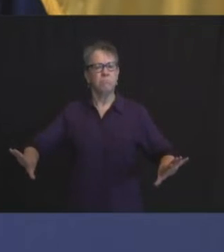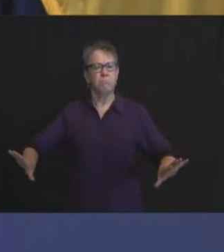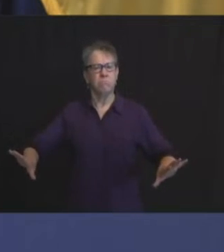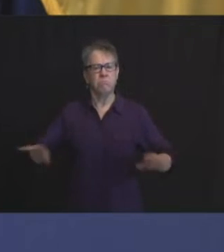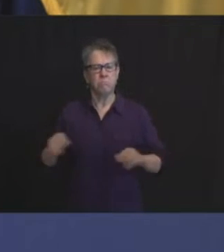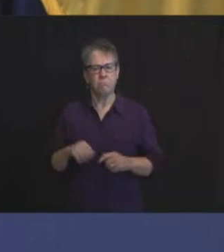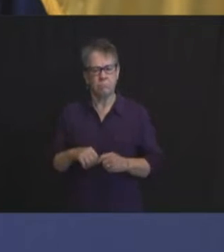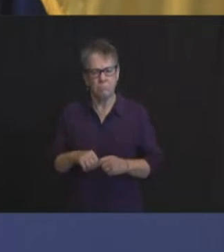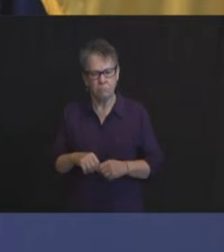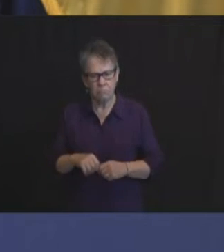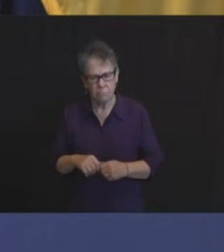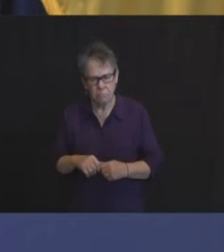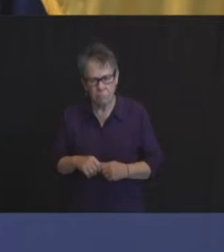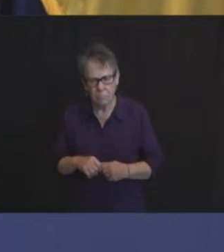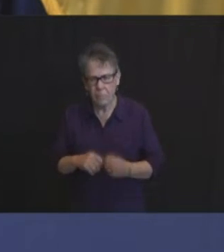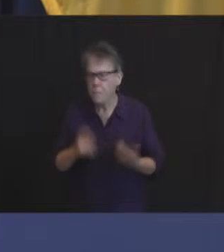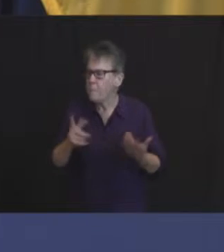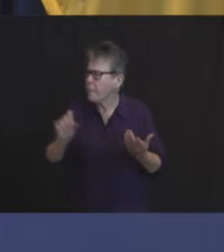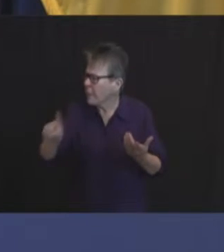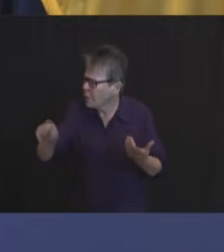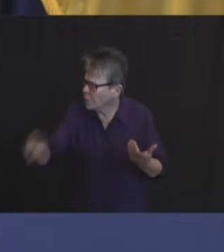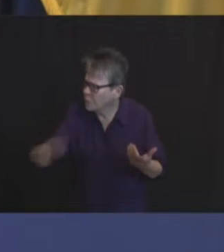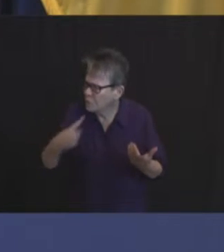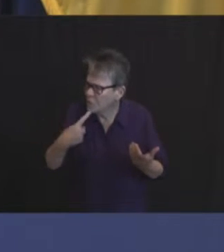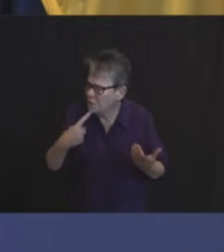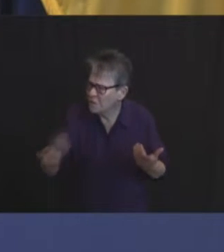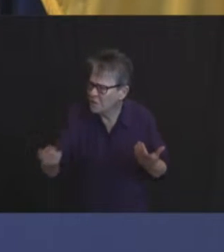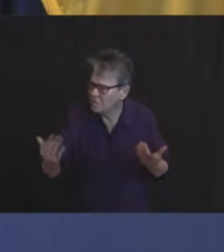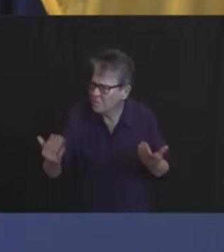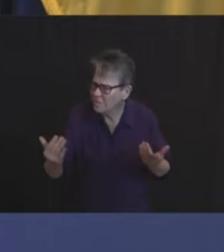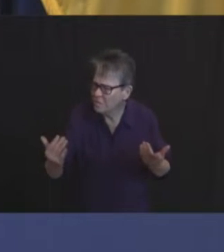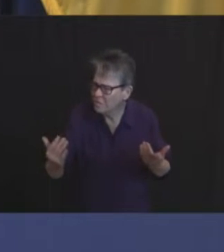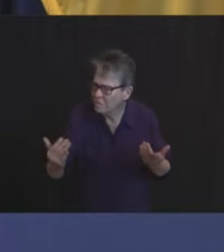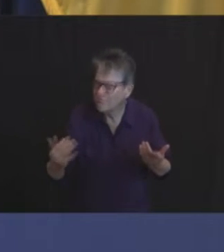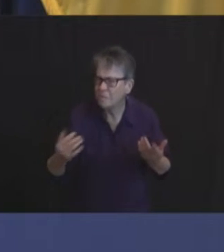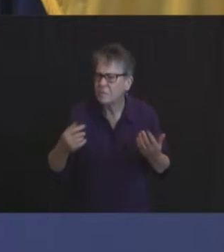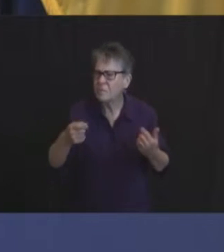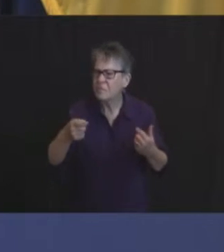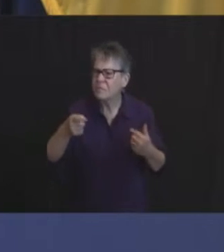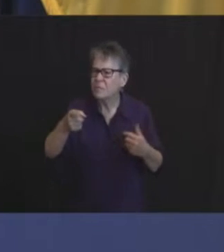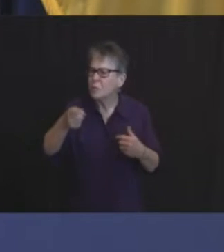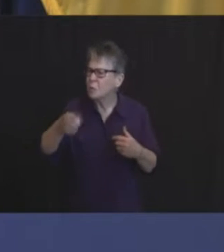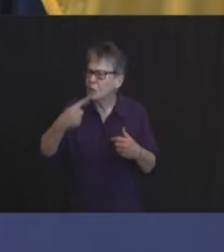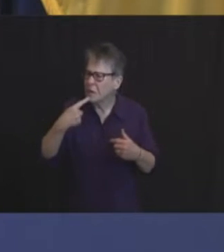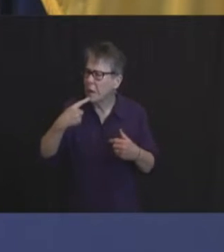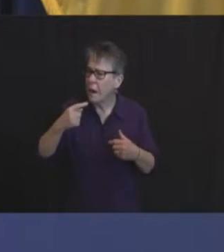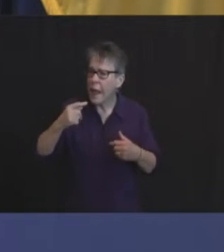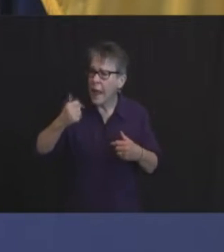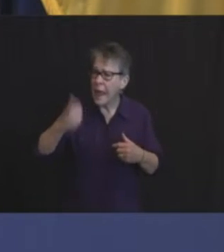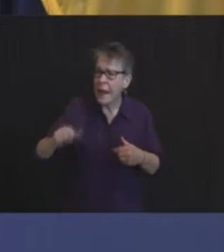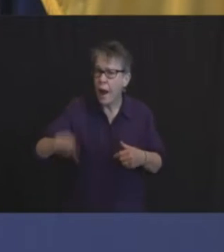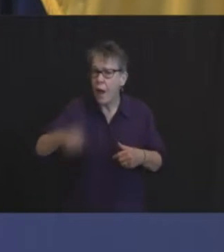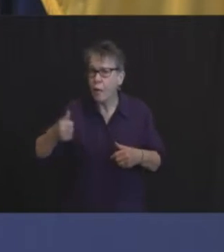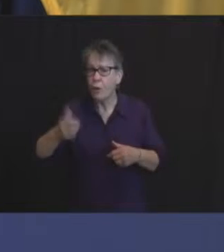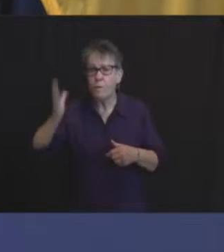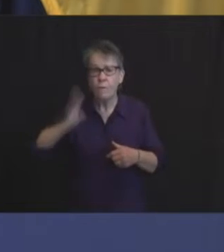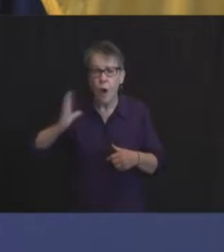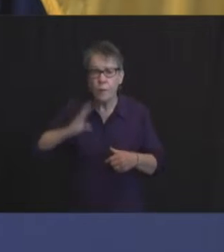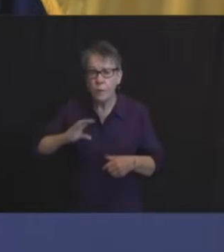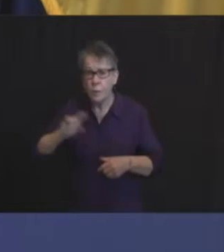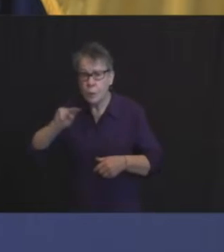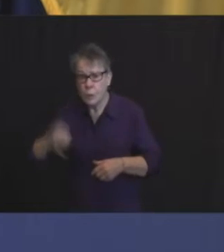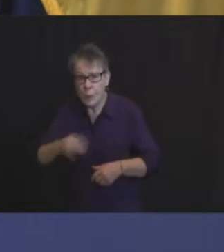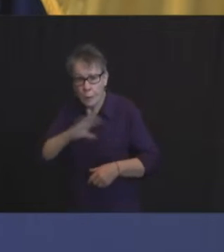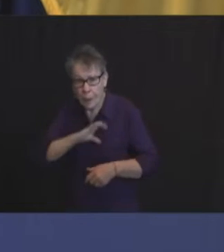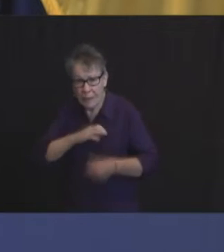would like to know, and this is, I assume you met at the Capitol last week. And I don't want you to think, and Pat,